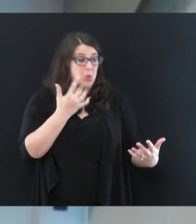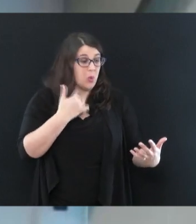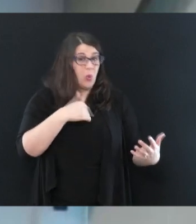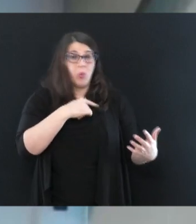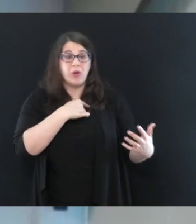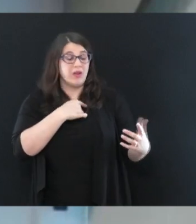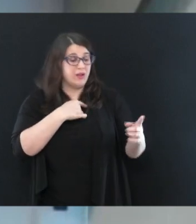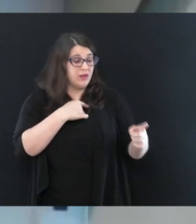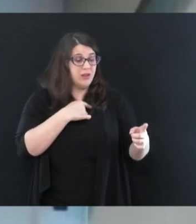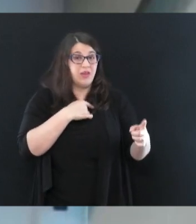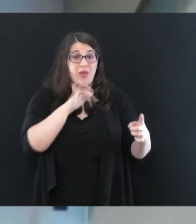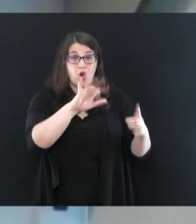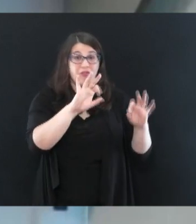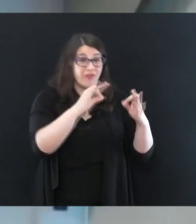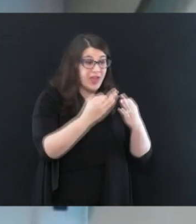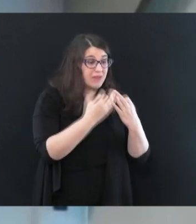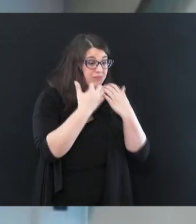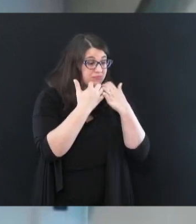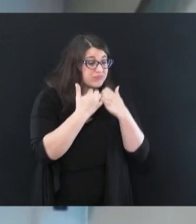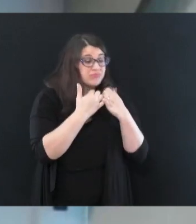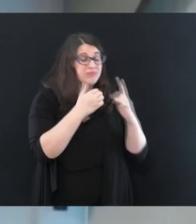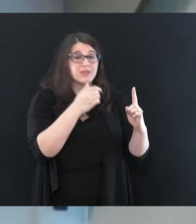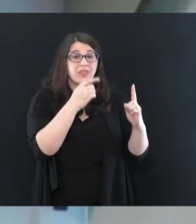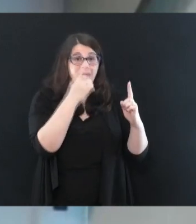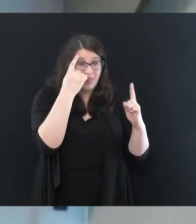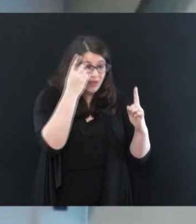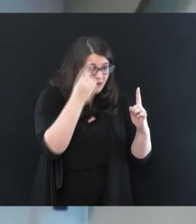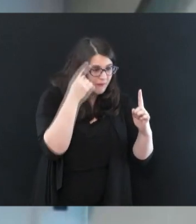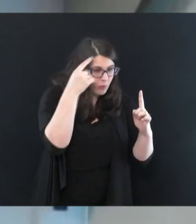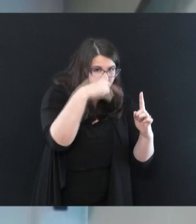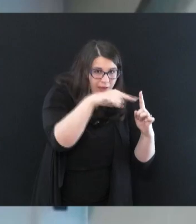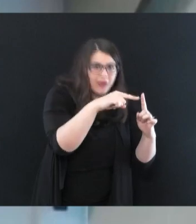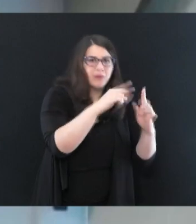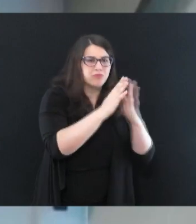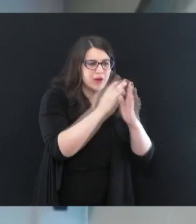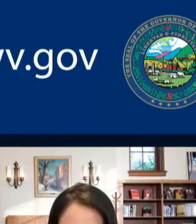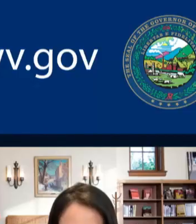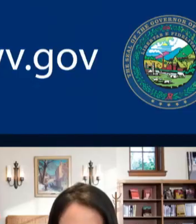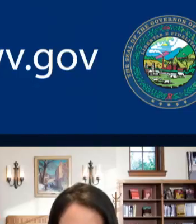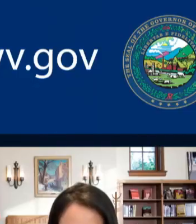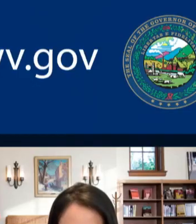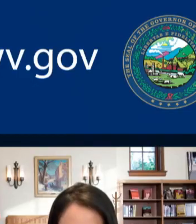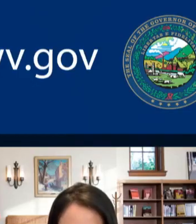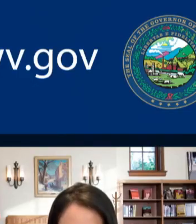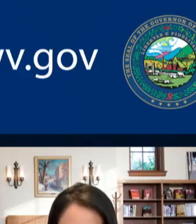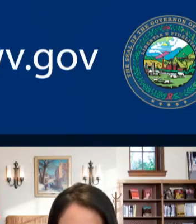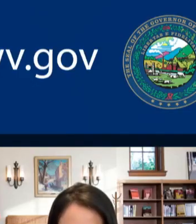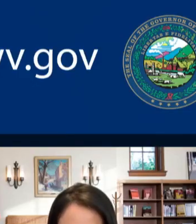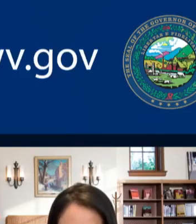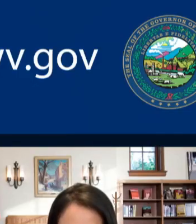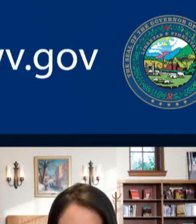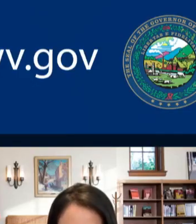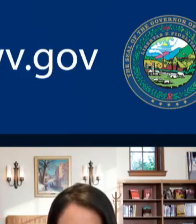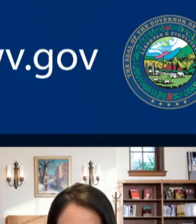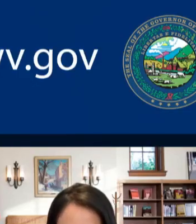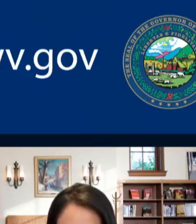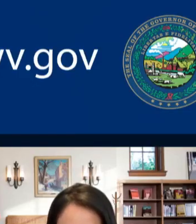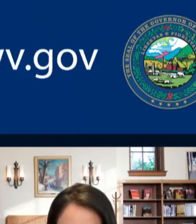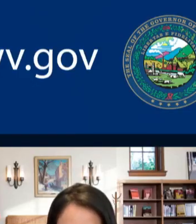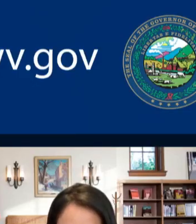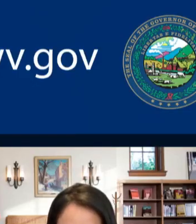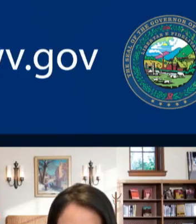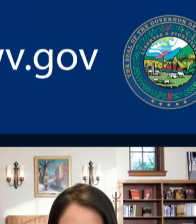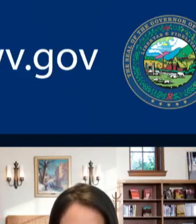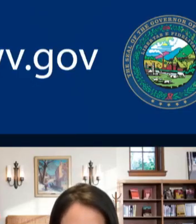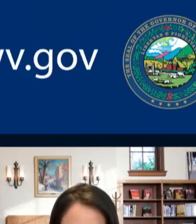and she will truly be missed. Thank you. All right, thank you, Secretary. And last to Major General Hoyer with the West Virginia National